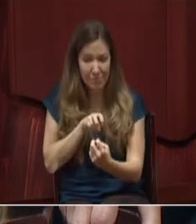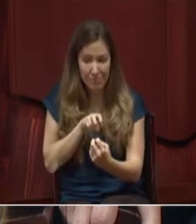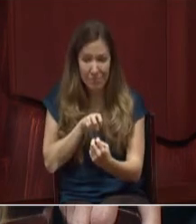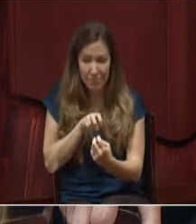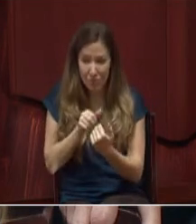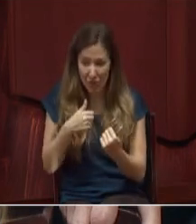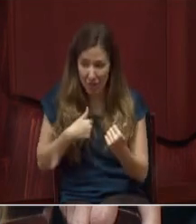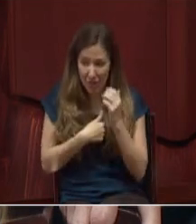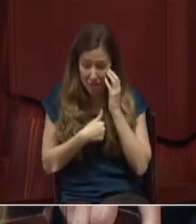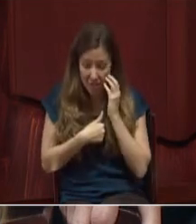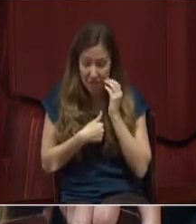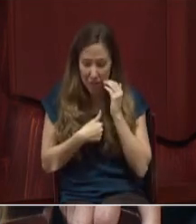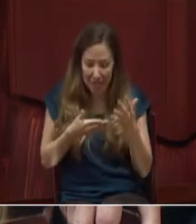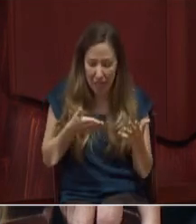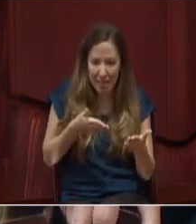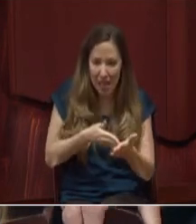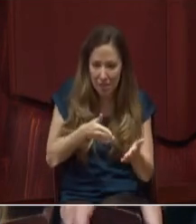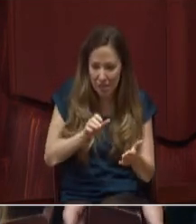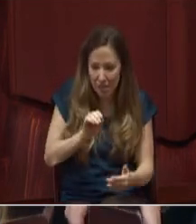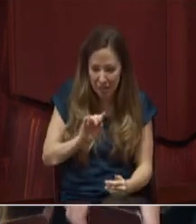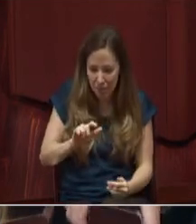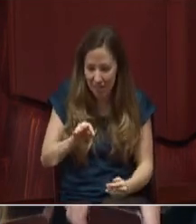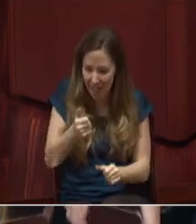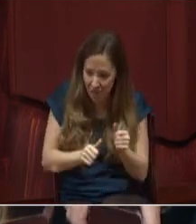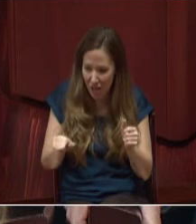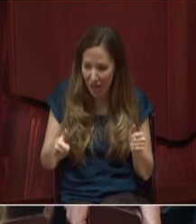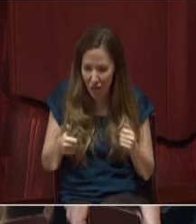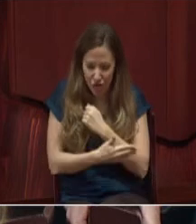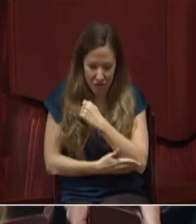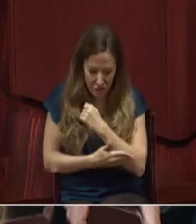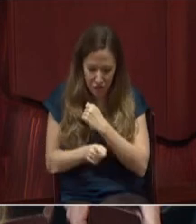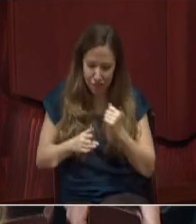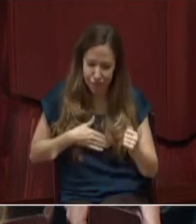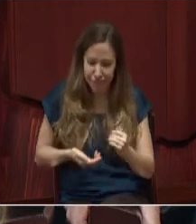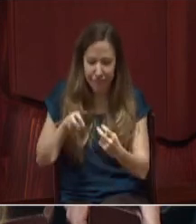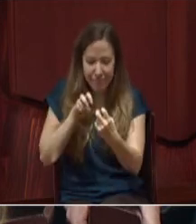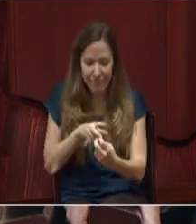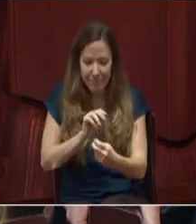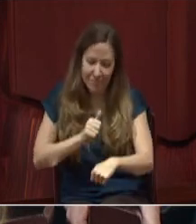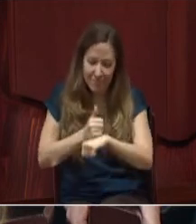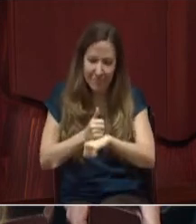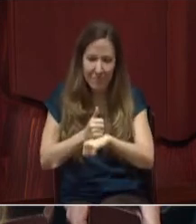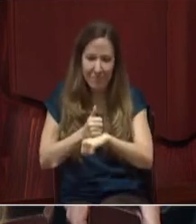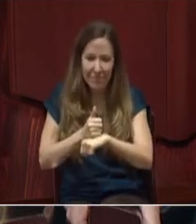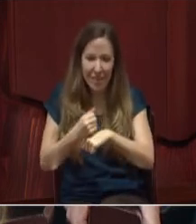country, to engage with Israel and lay the foundation for the first peace